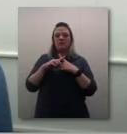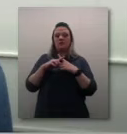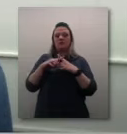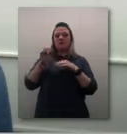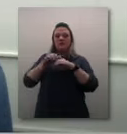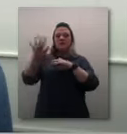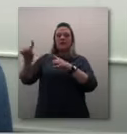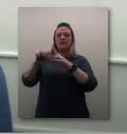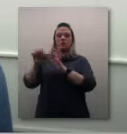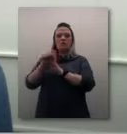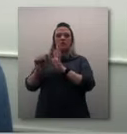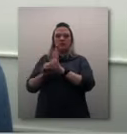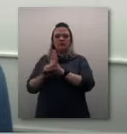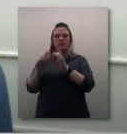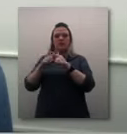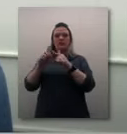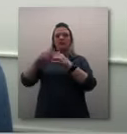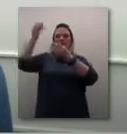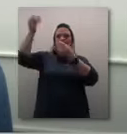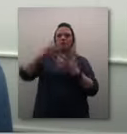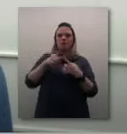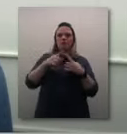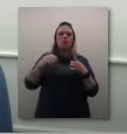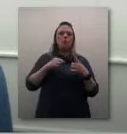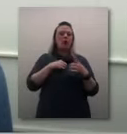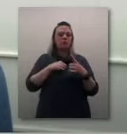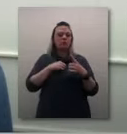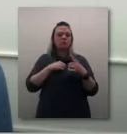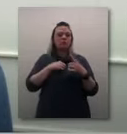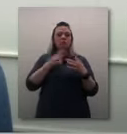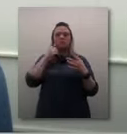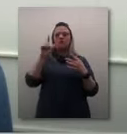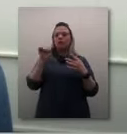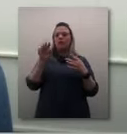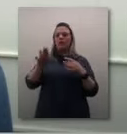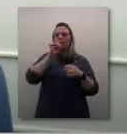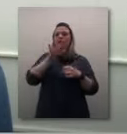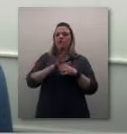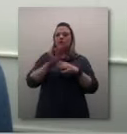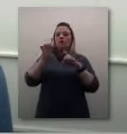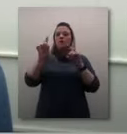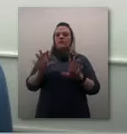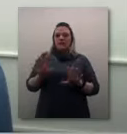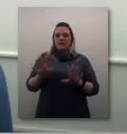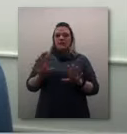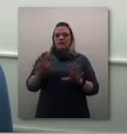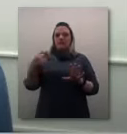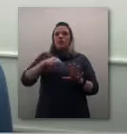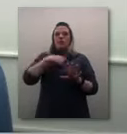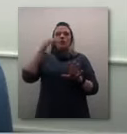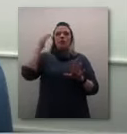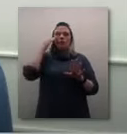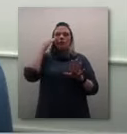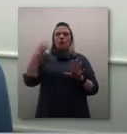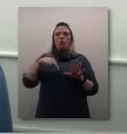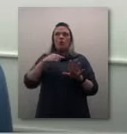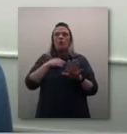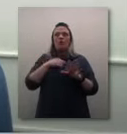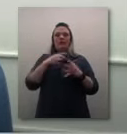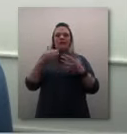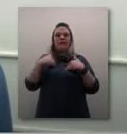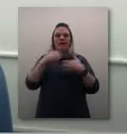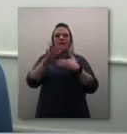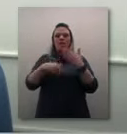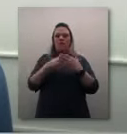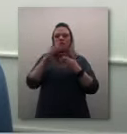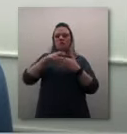then transmitted to us. So just in terms of the laboratory confirmed testing, we know that we are capturing all those, and then